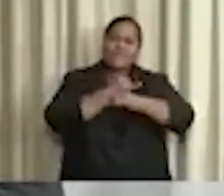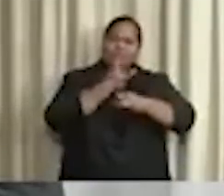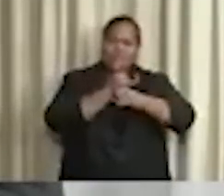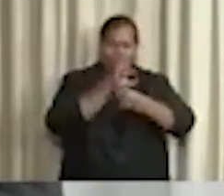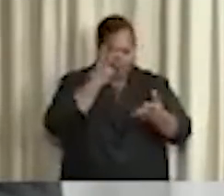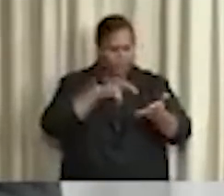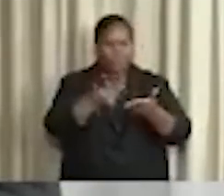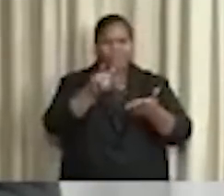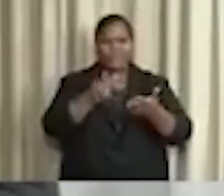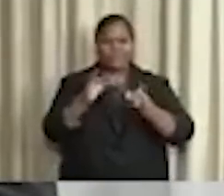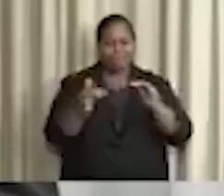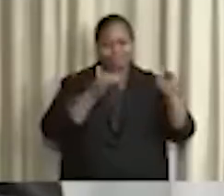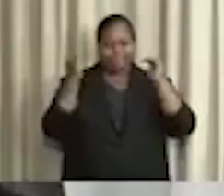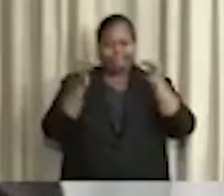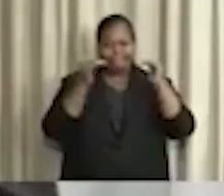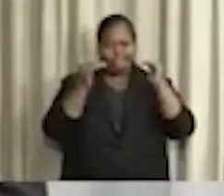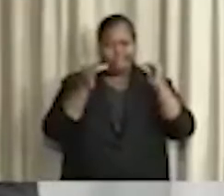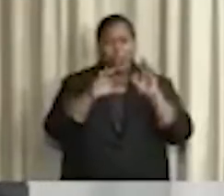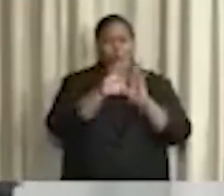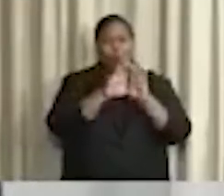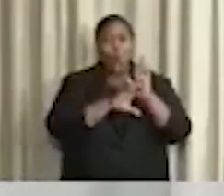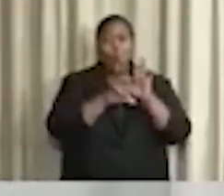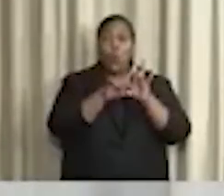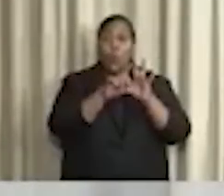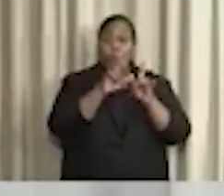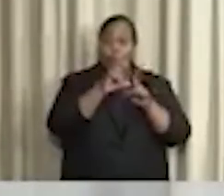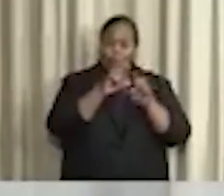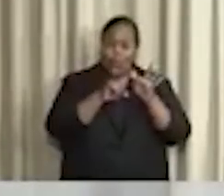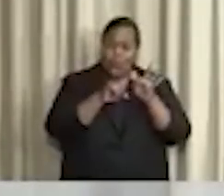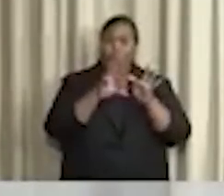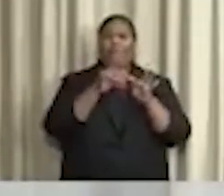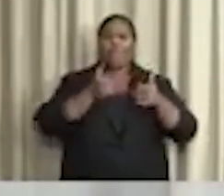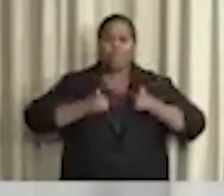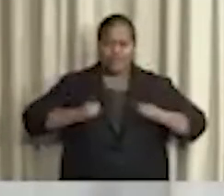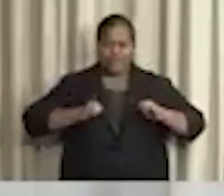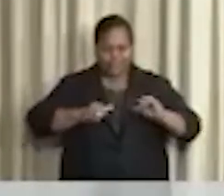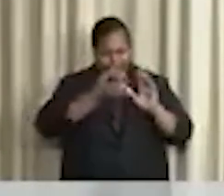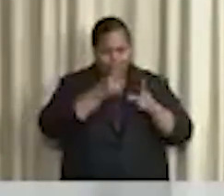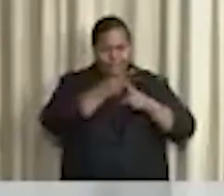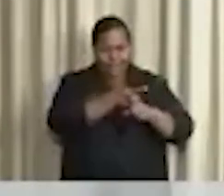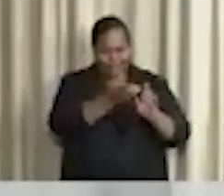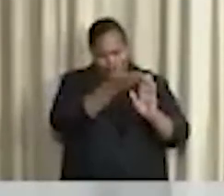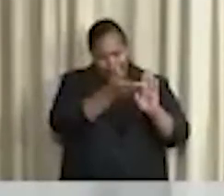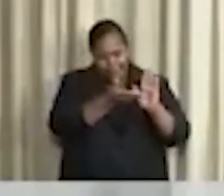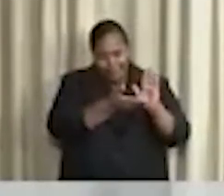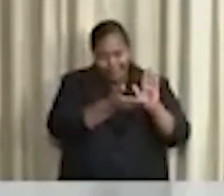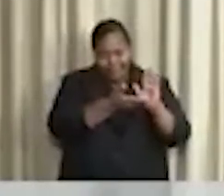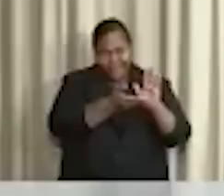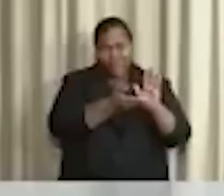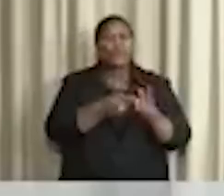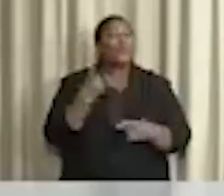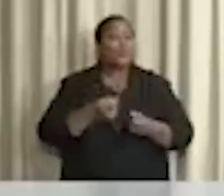recognized standards, codes of practice, guidelines, and other recommendations published by the FAO, the